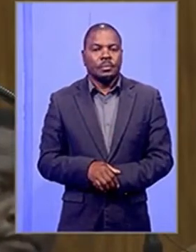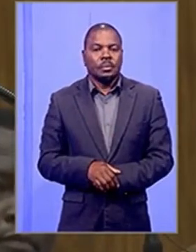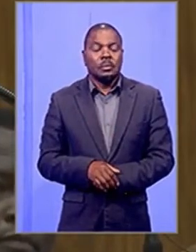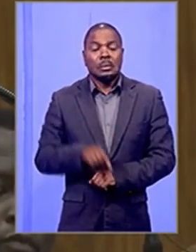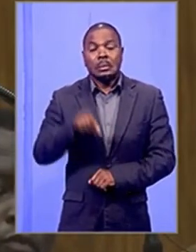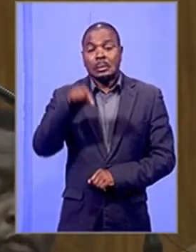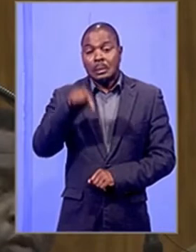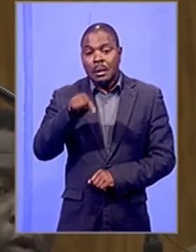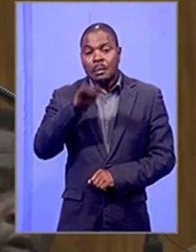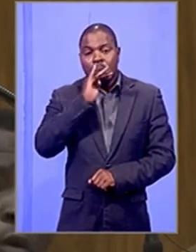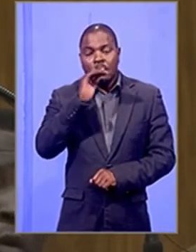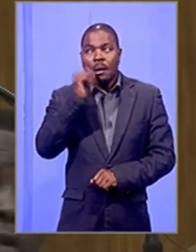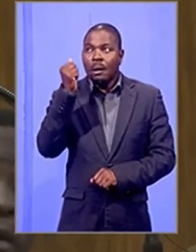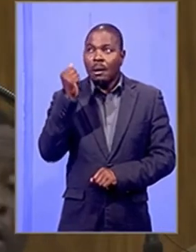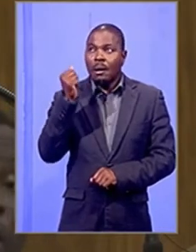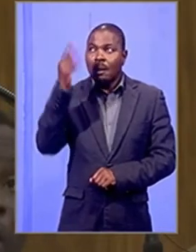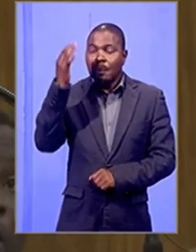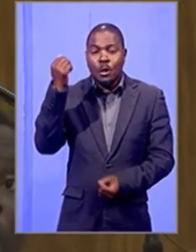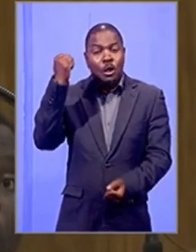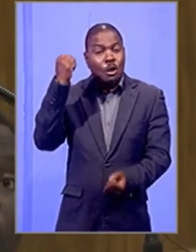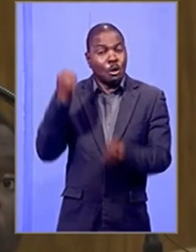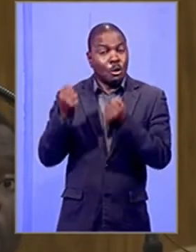it's for the appeal court